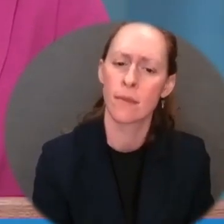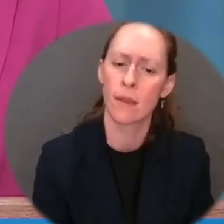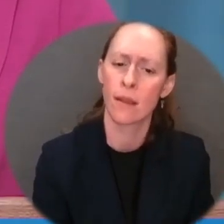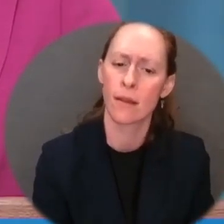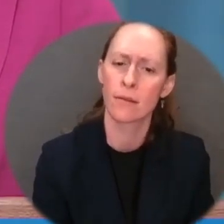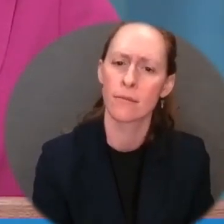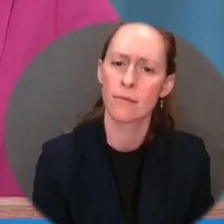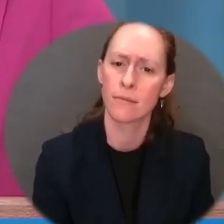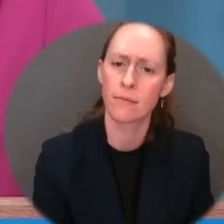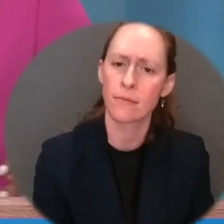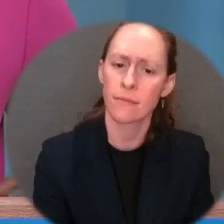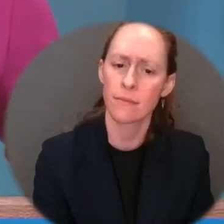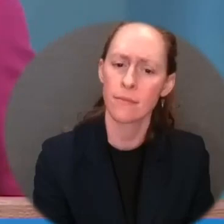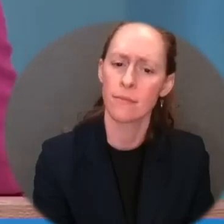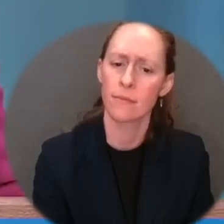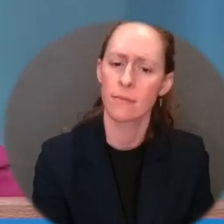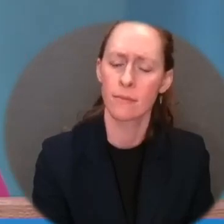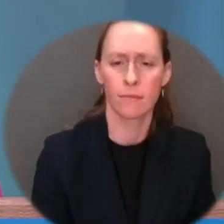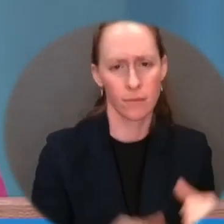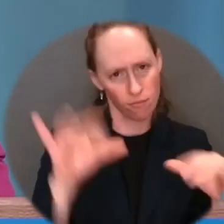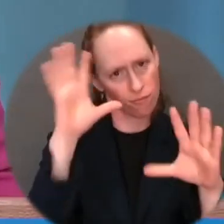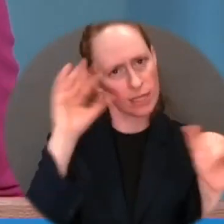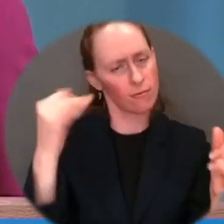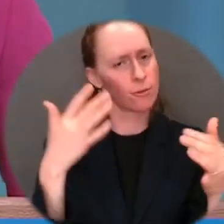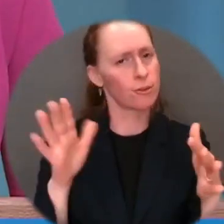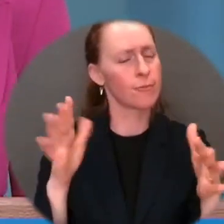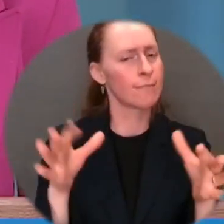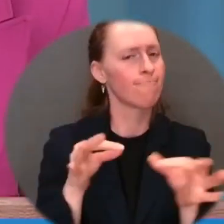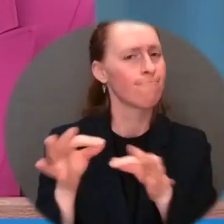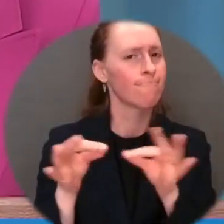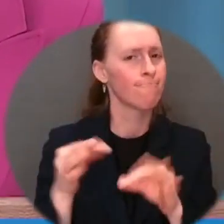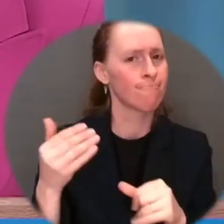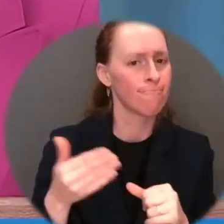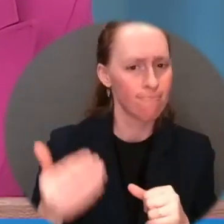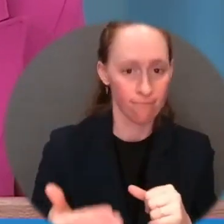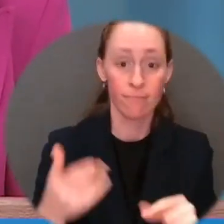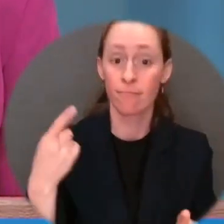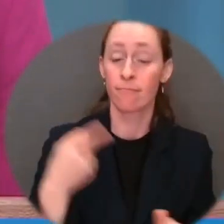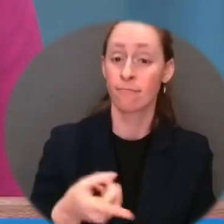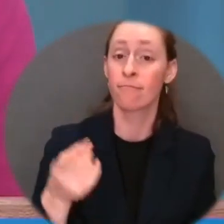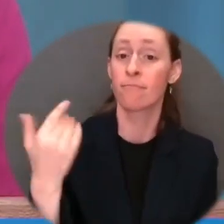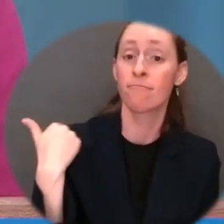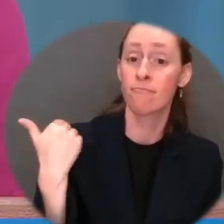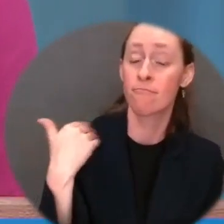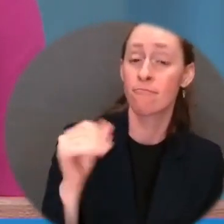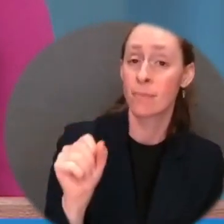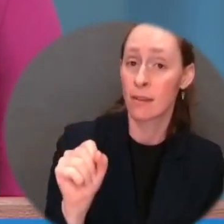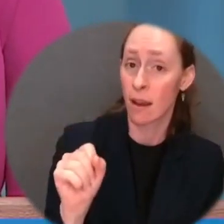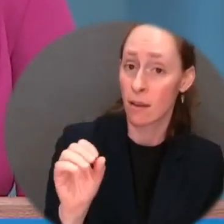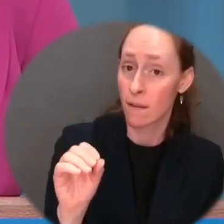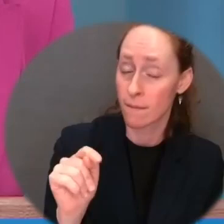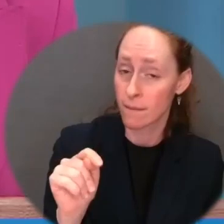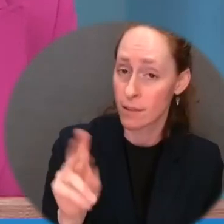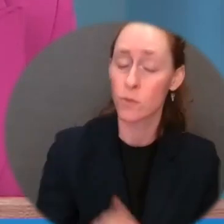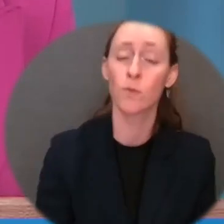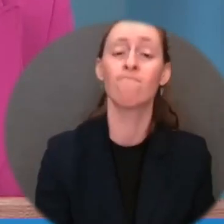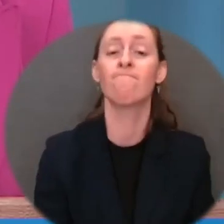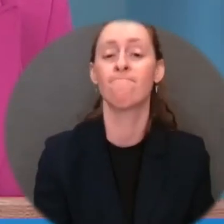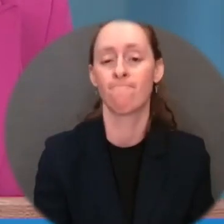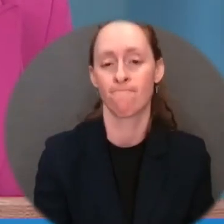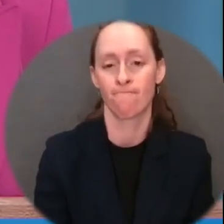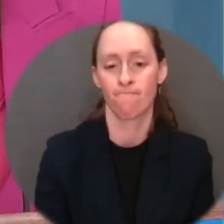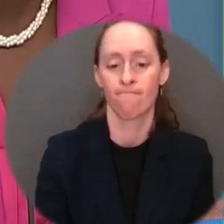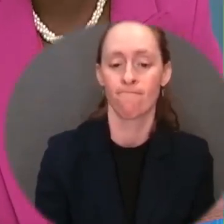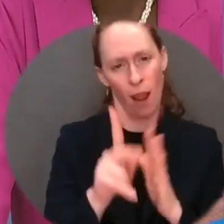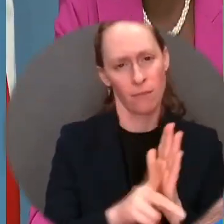of his administration. You heard him talk about it during the State of the Union, finishing the job. Look, he ran and won on his